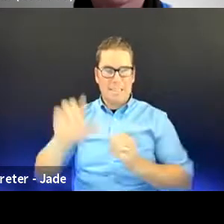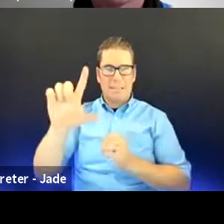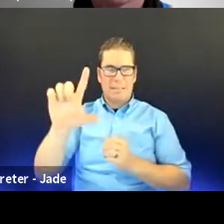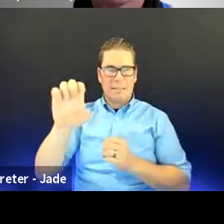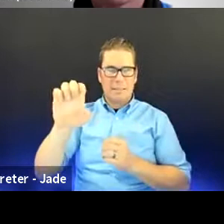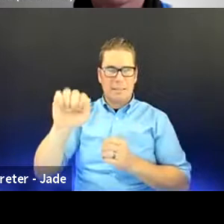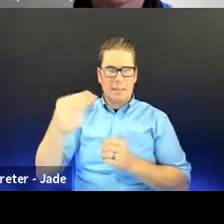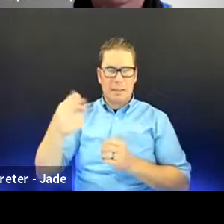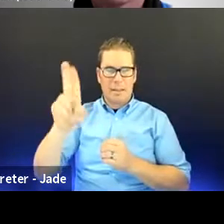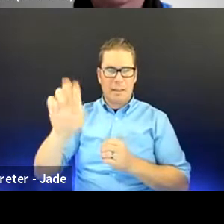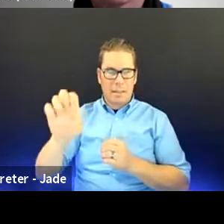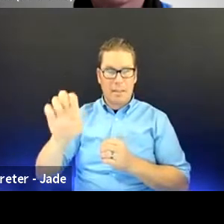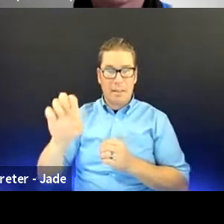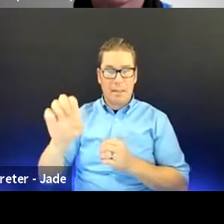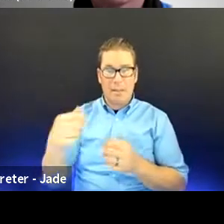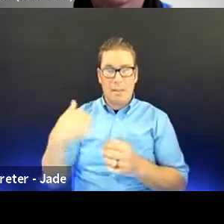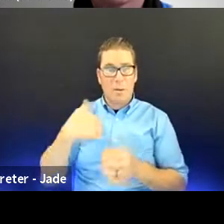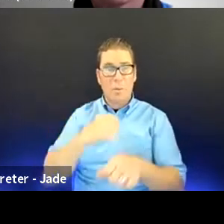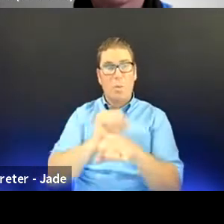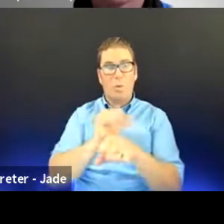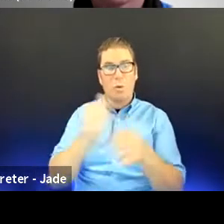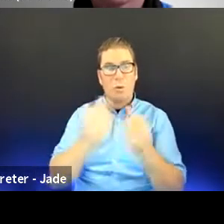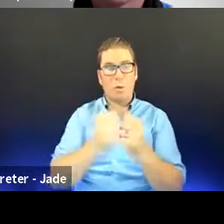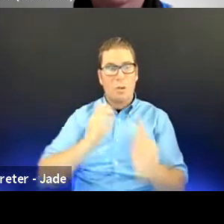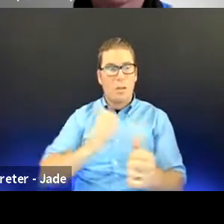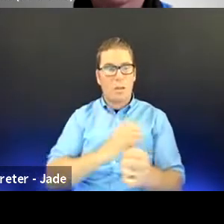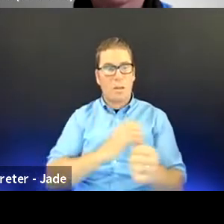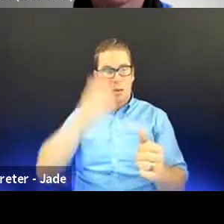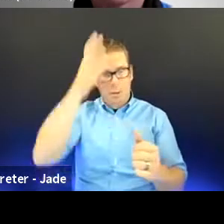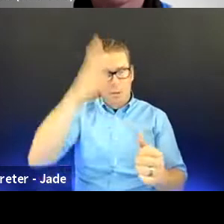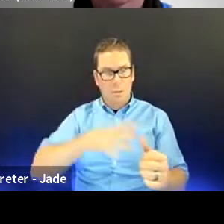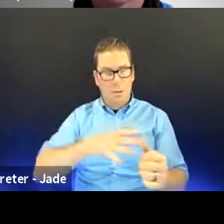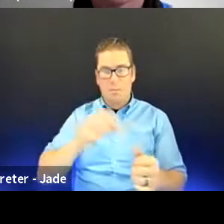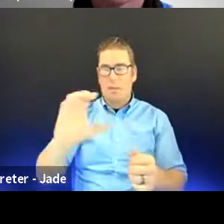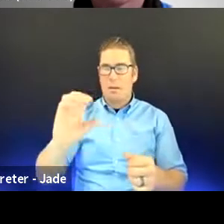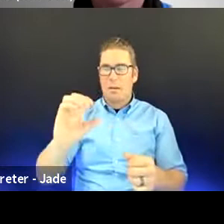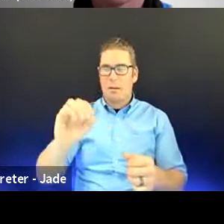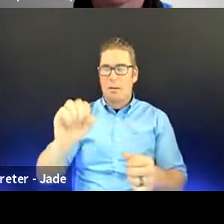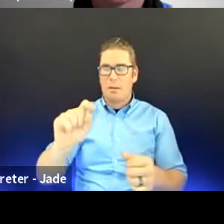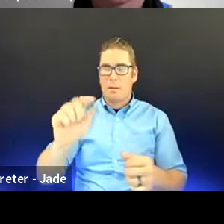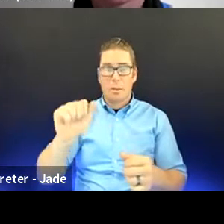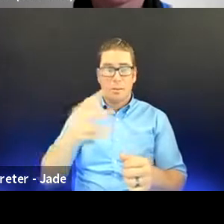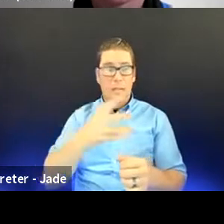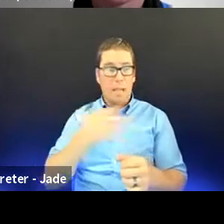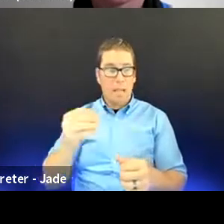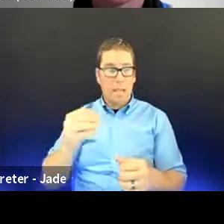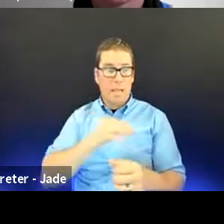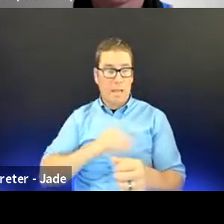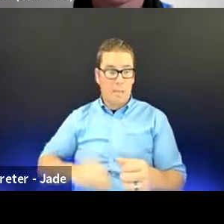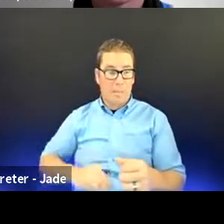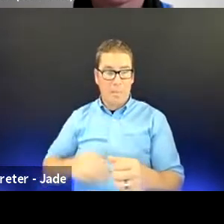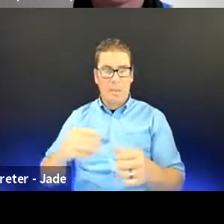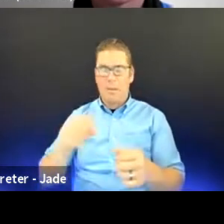with Congressman Costa and the mayor on finding ways that we can combat this